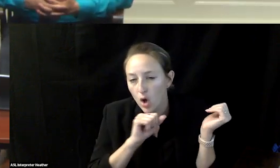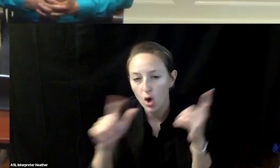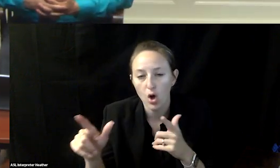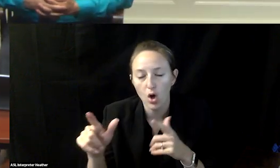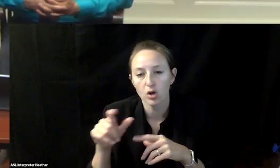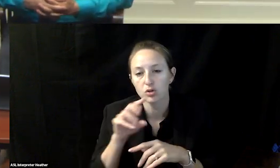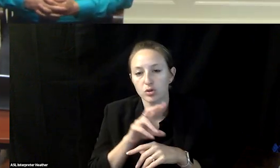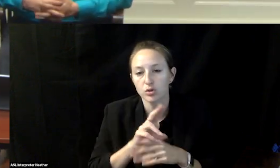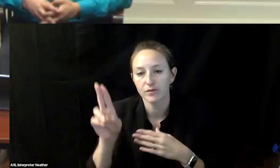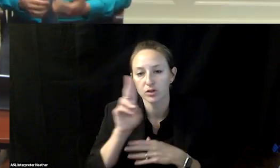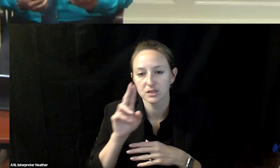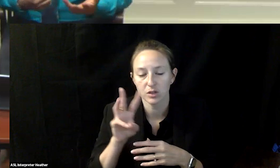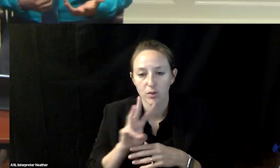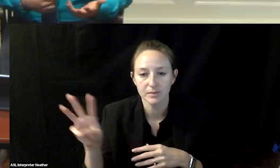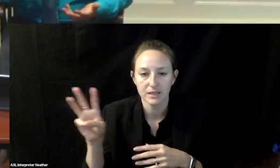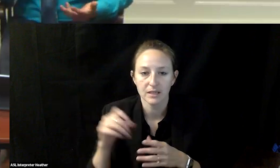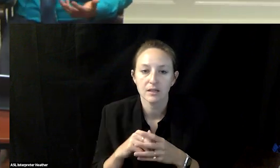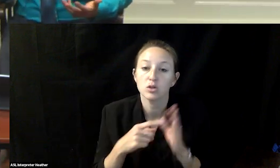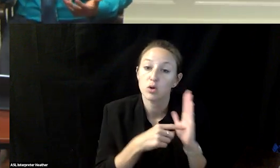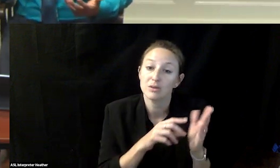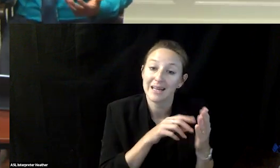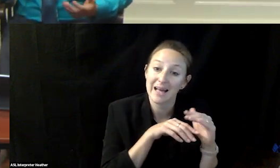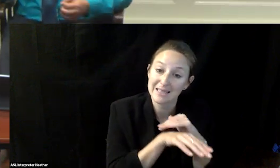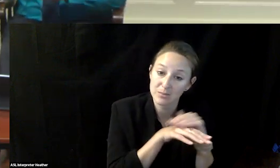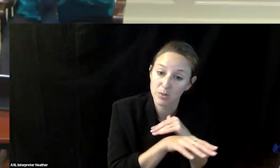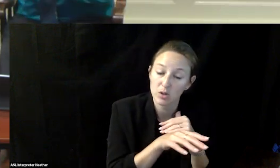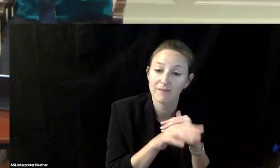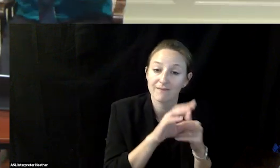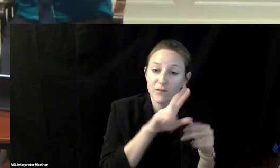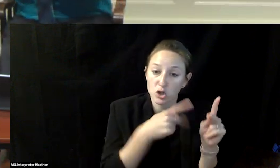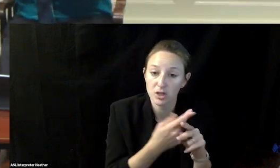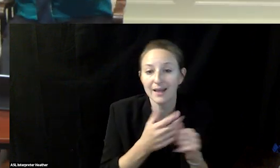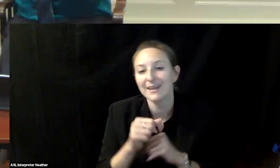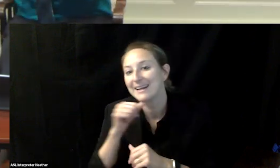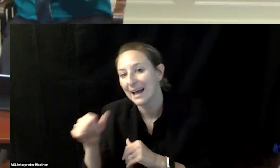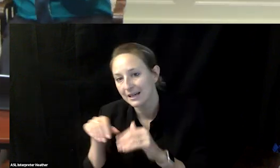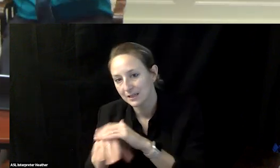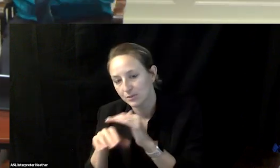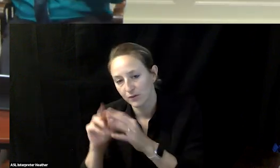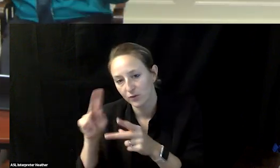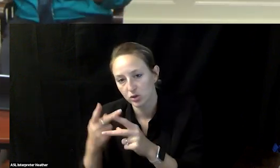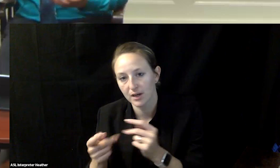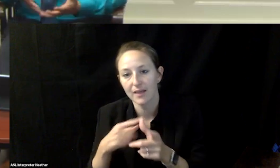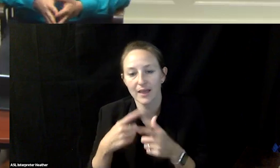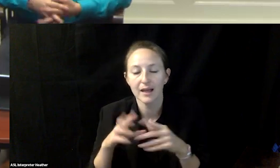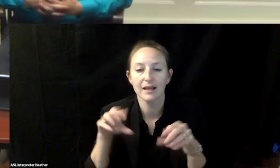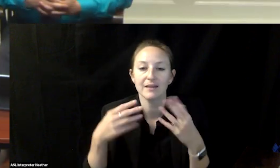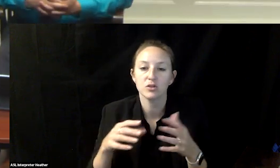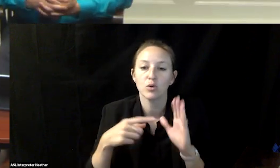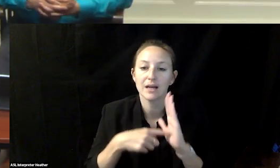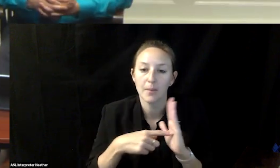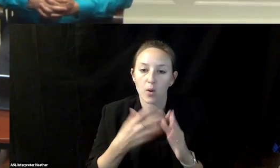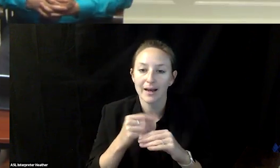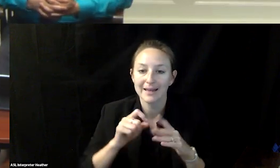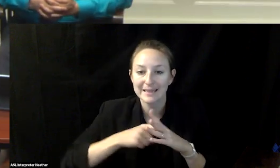websites. And then shows an accessible version and an inaccessible version, and then gives you a demo and a key to how things are different in